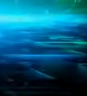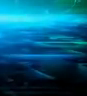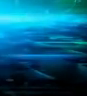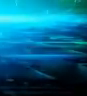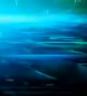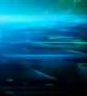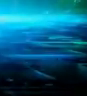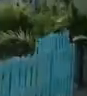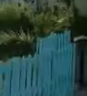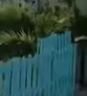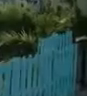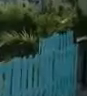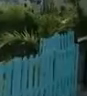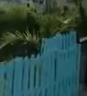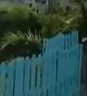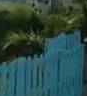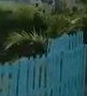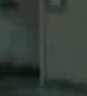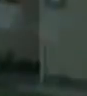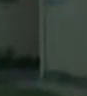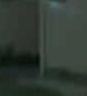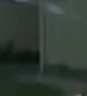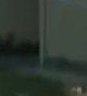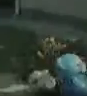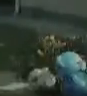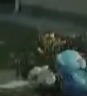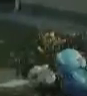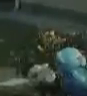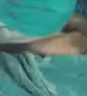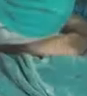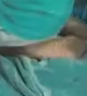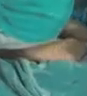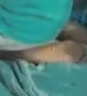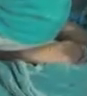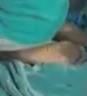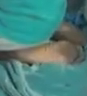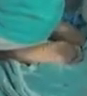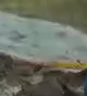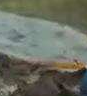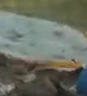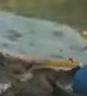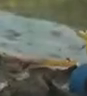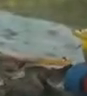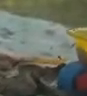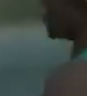I don't care, I don't care, I don't care.